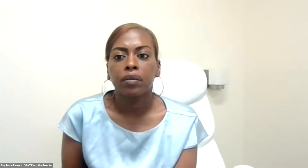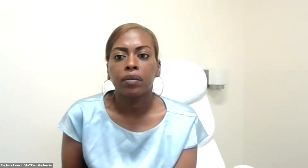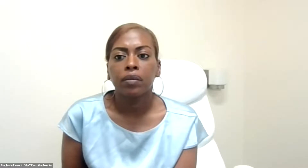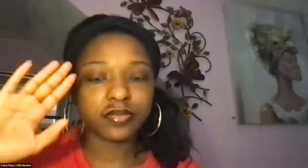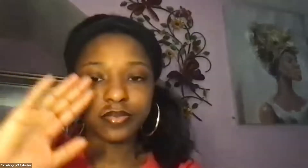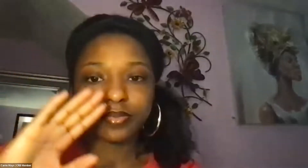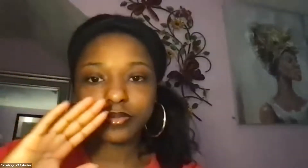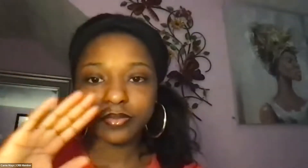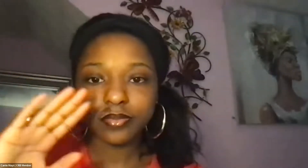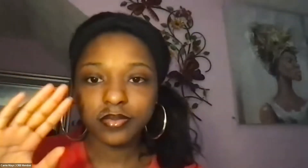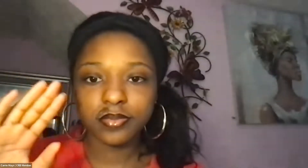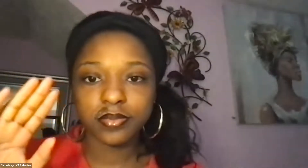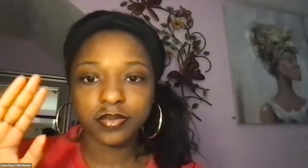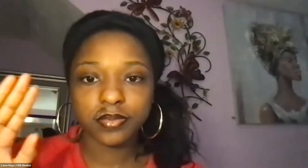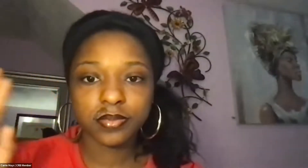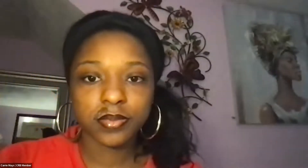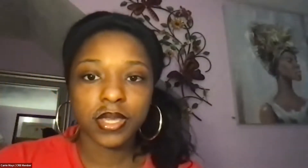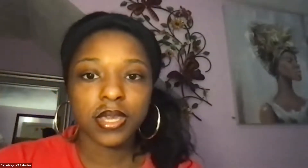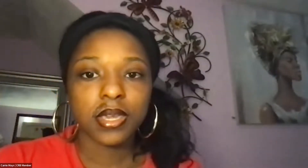I have a question.